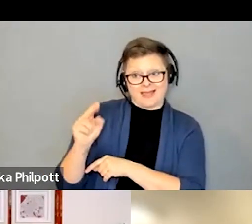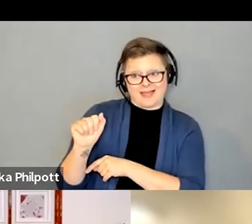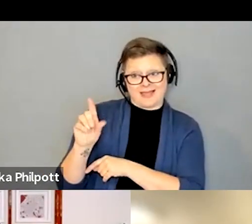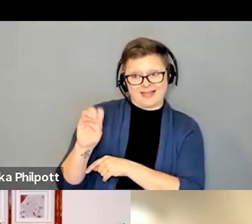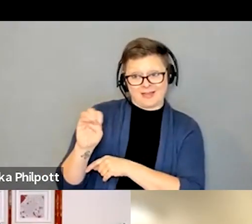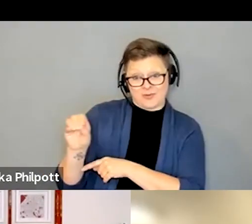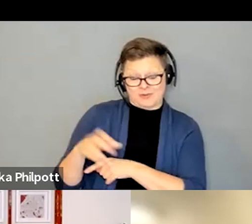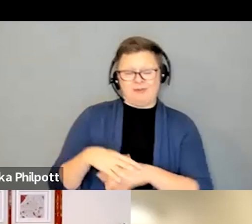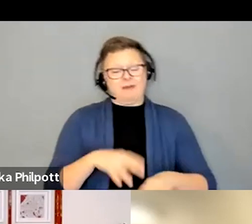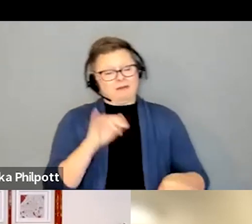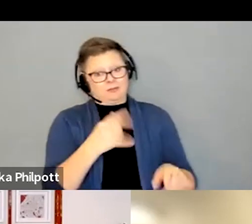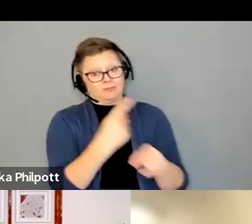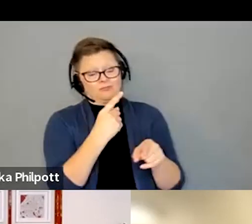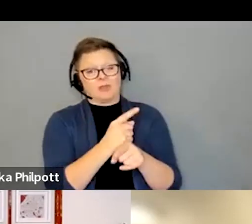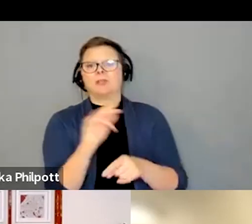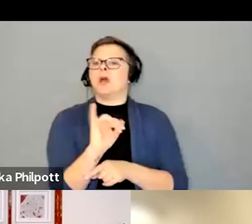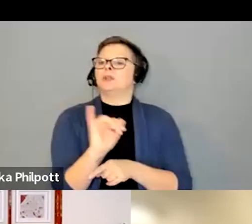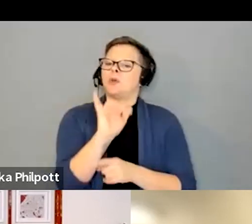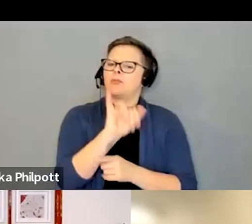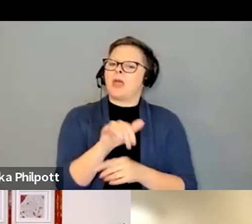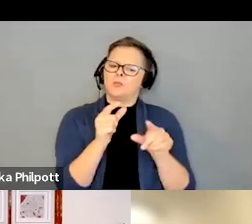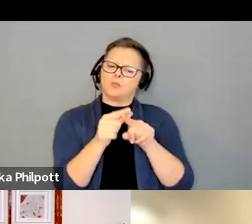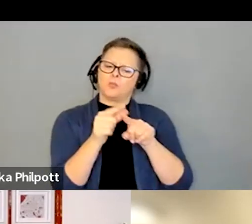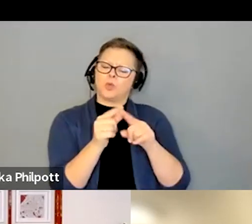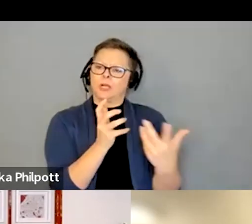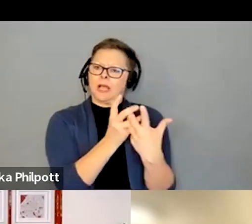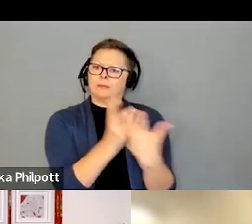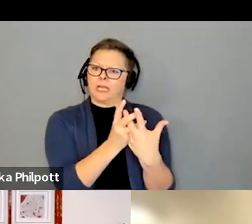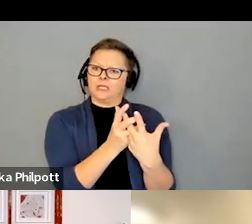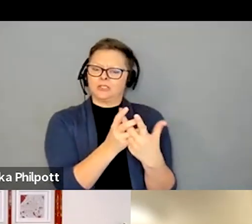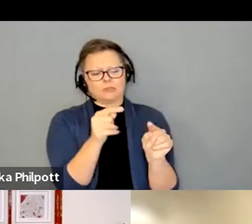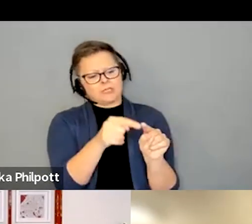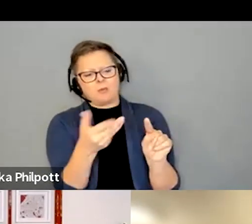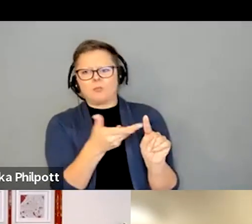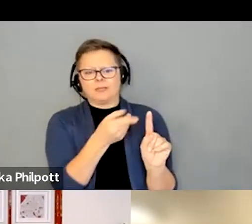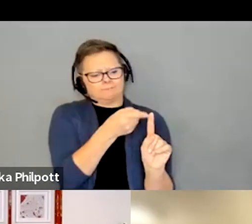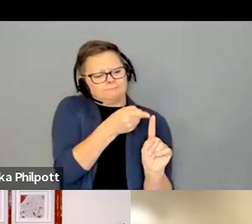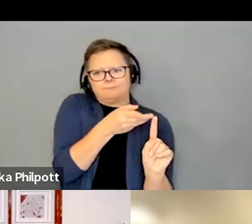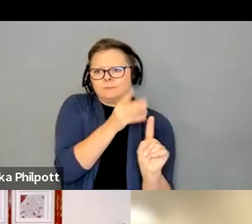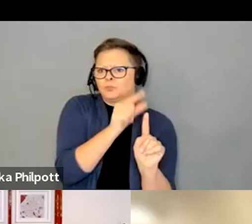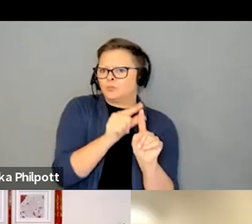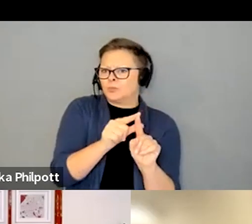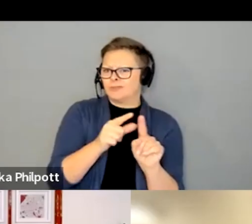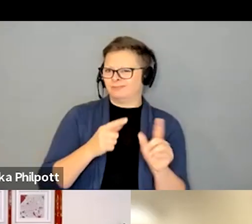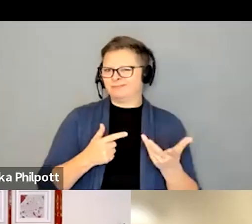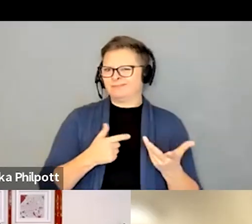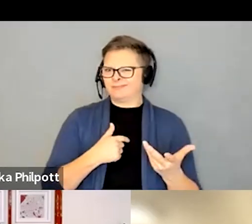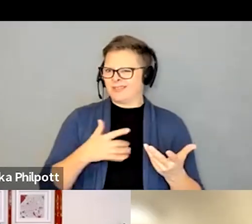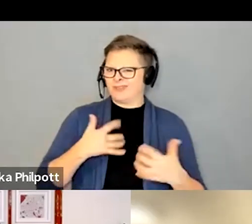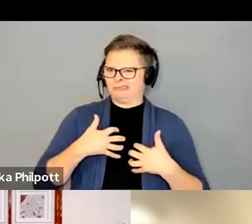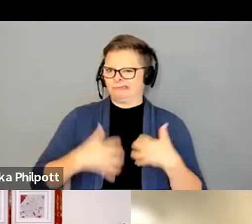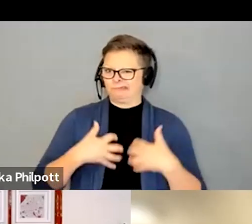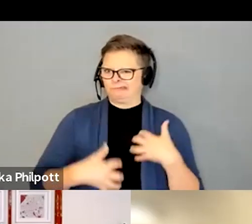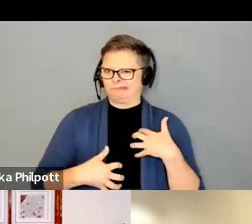into question the word accommodation. Right? I have a problem with the word accommodation,